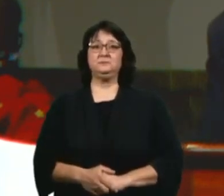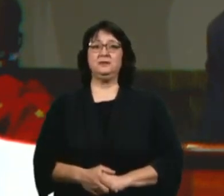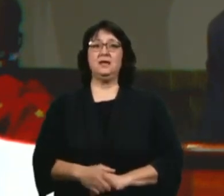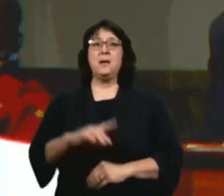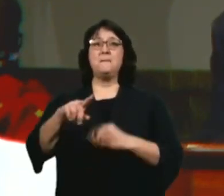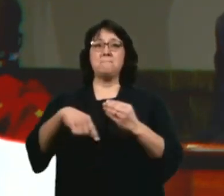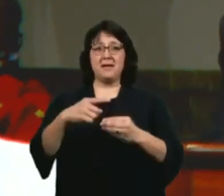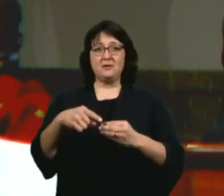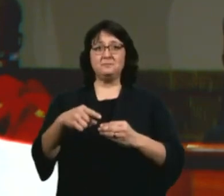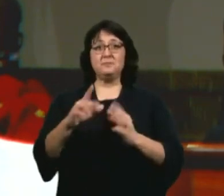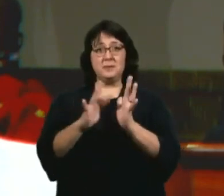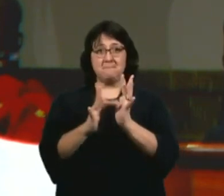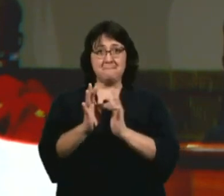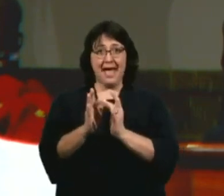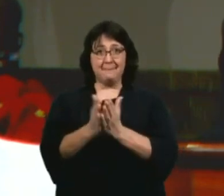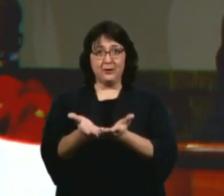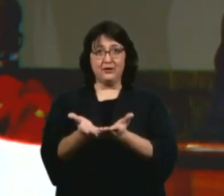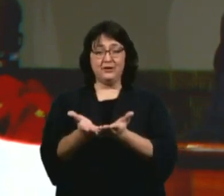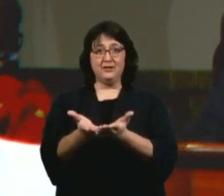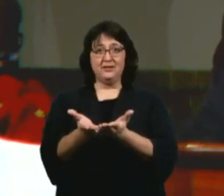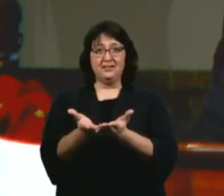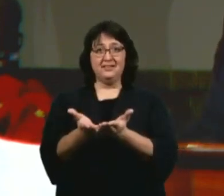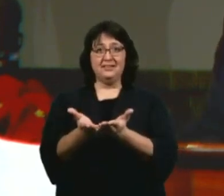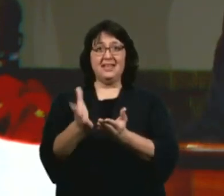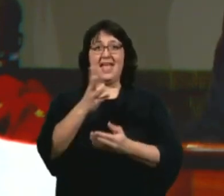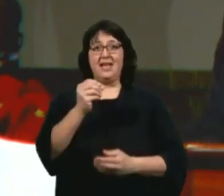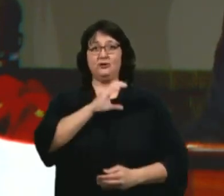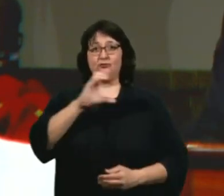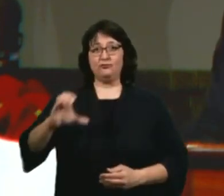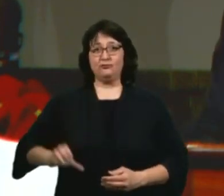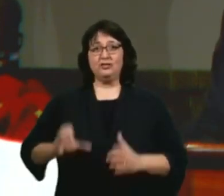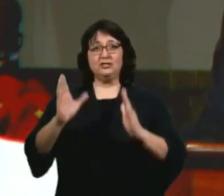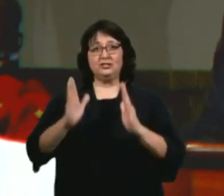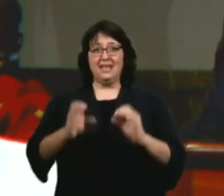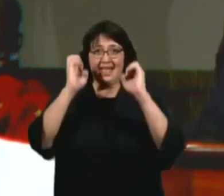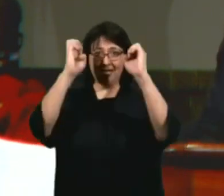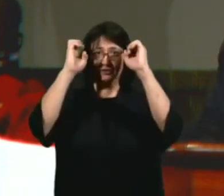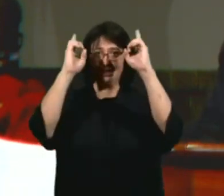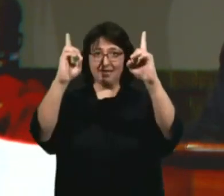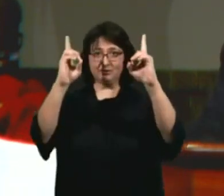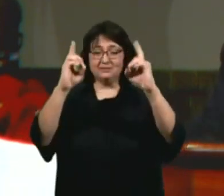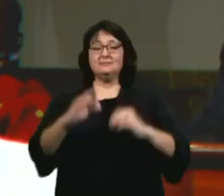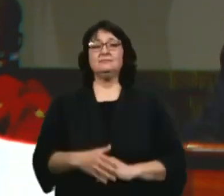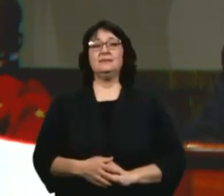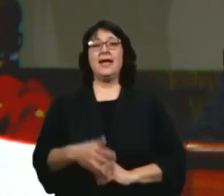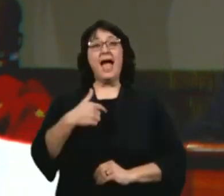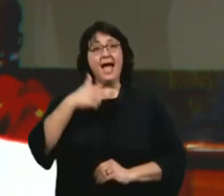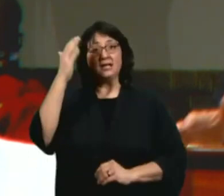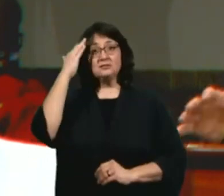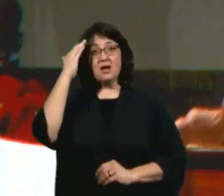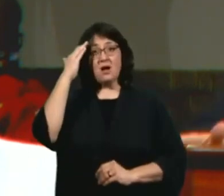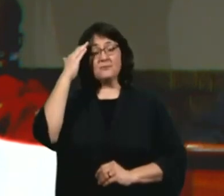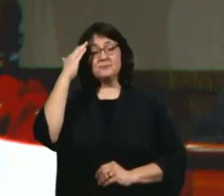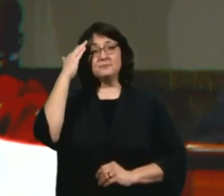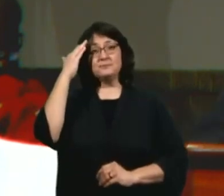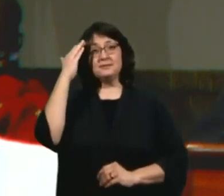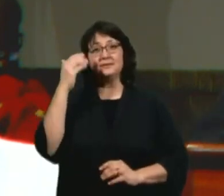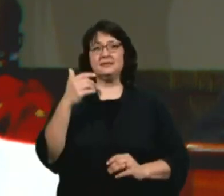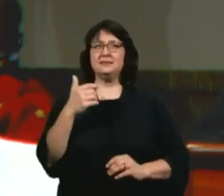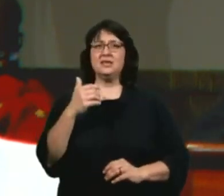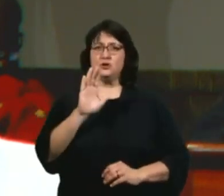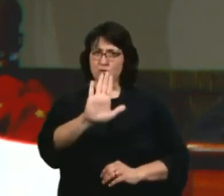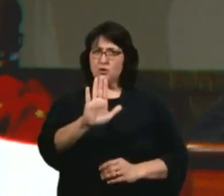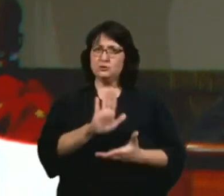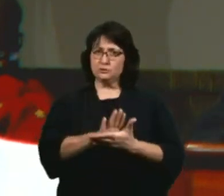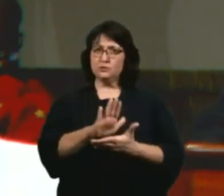about the Bible in light of Christian education. I know that this, I think this is your